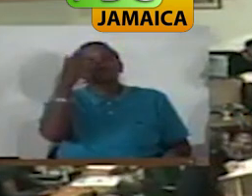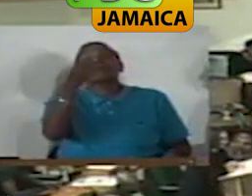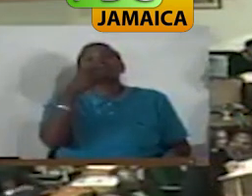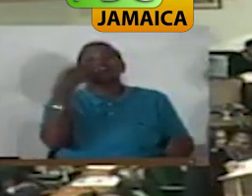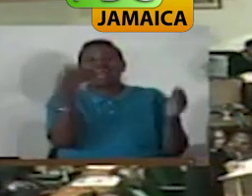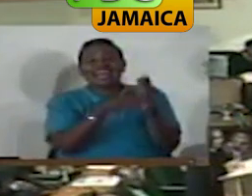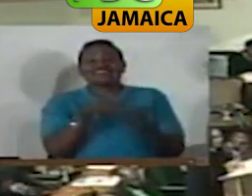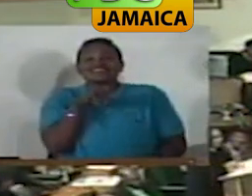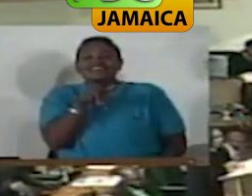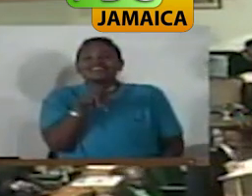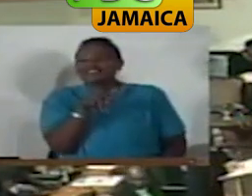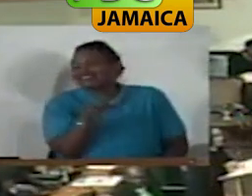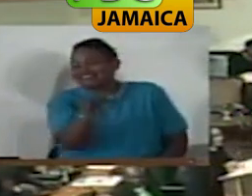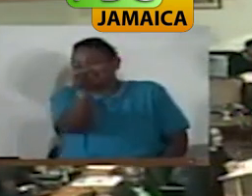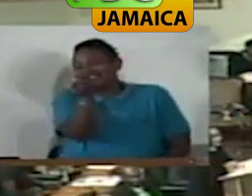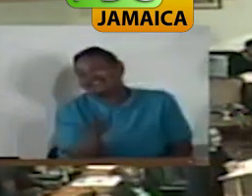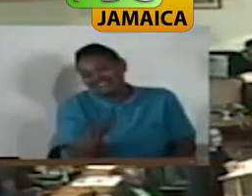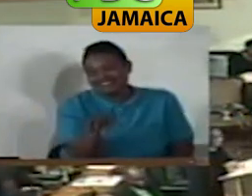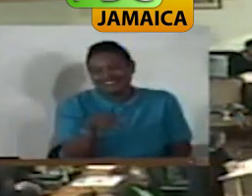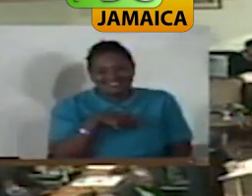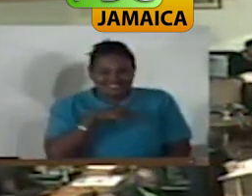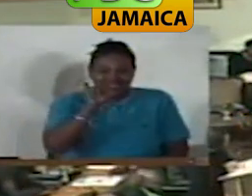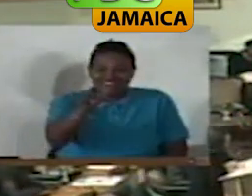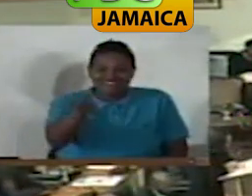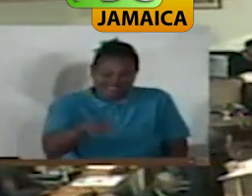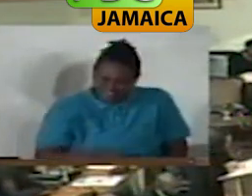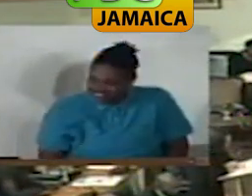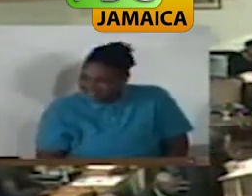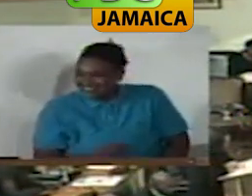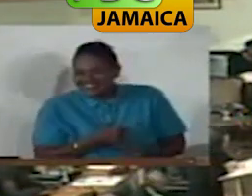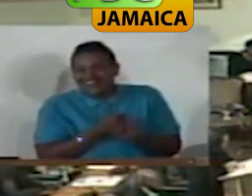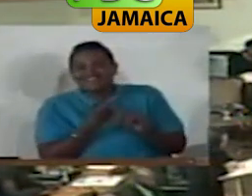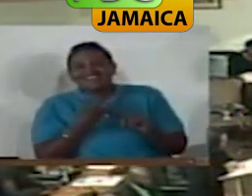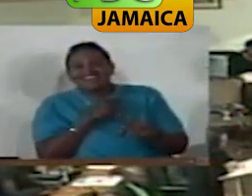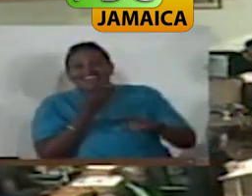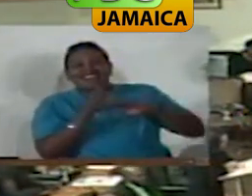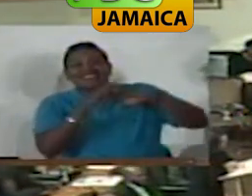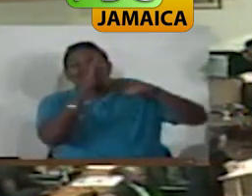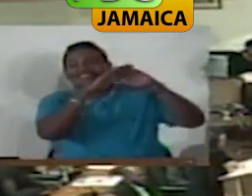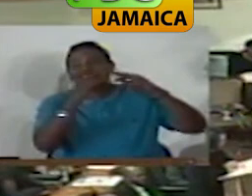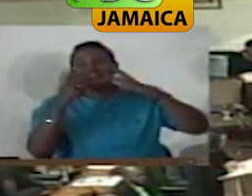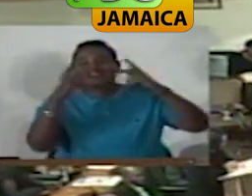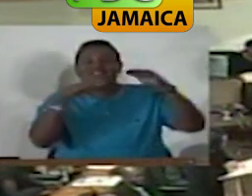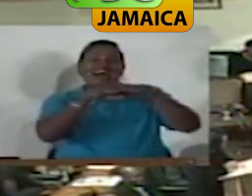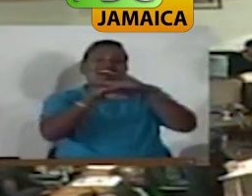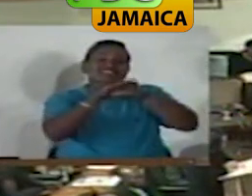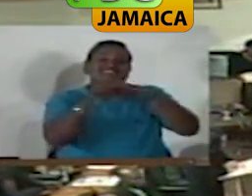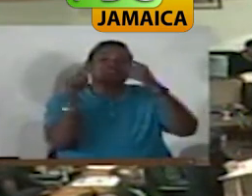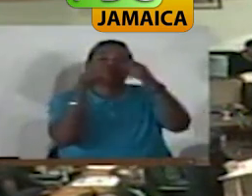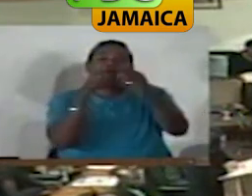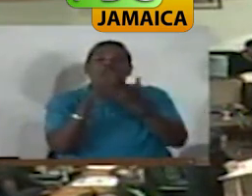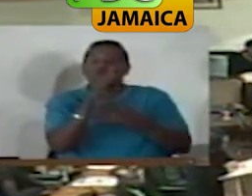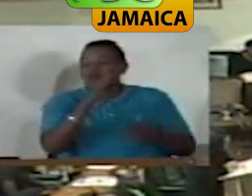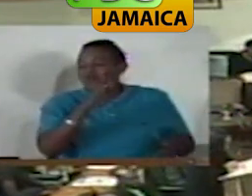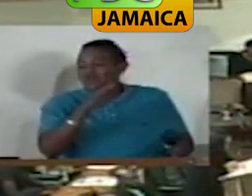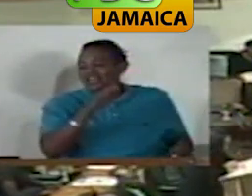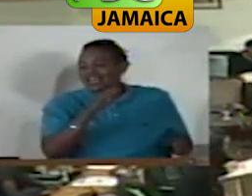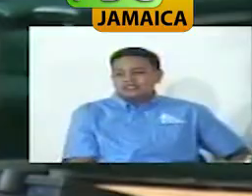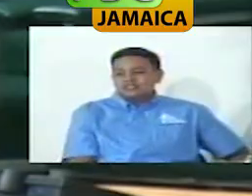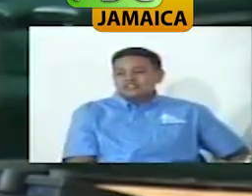Few politicians have attracted such strength of feeling from within and outside of their